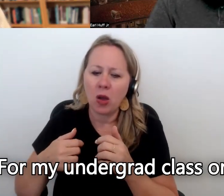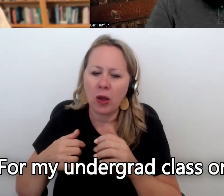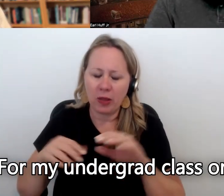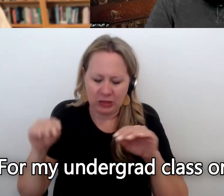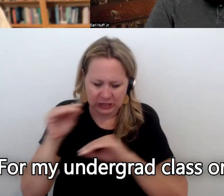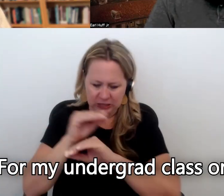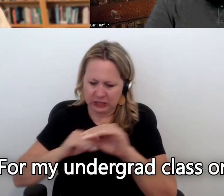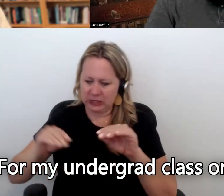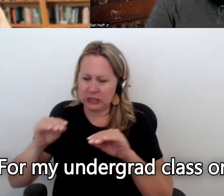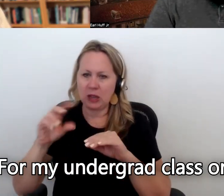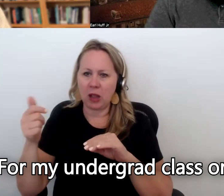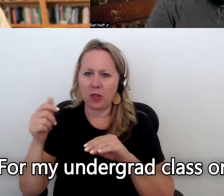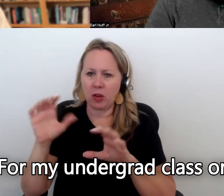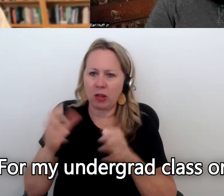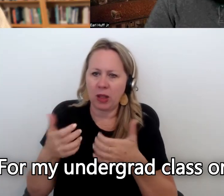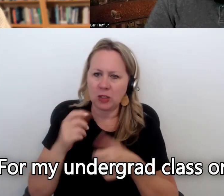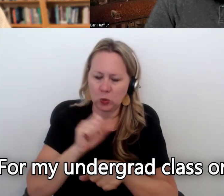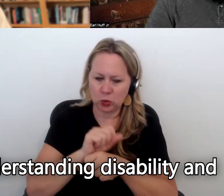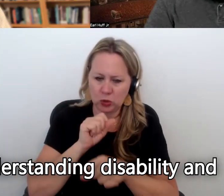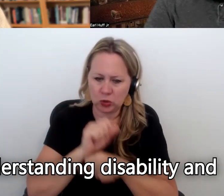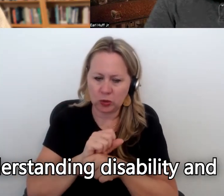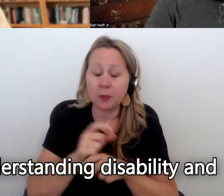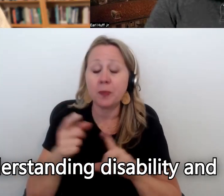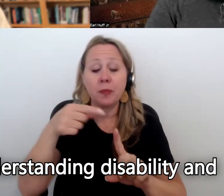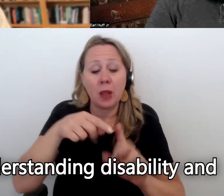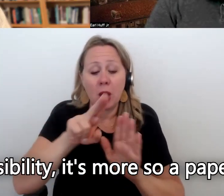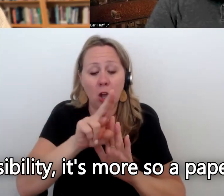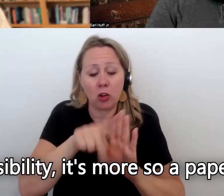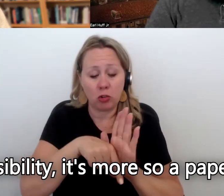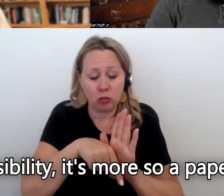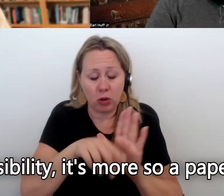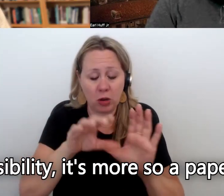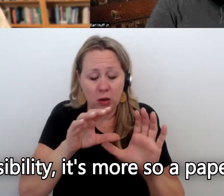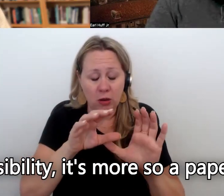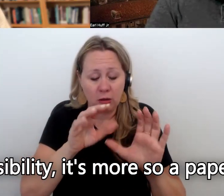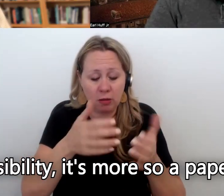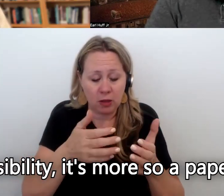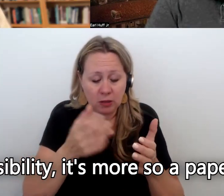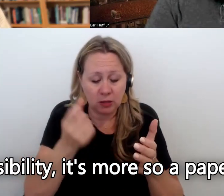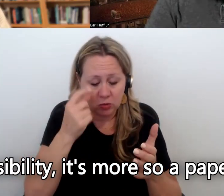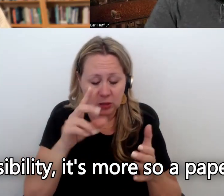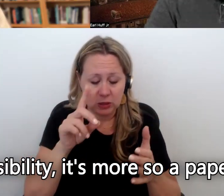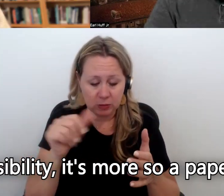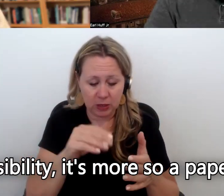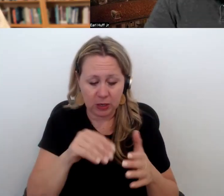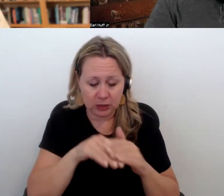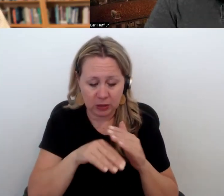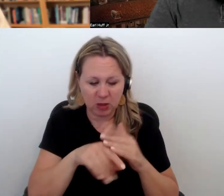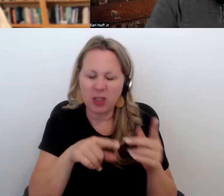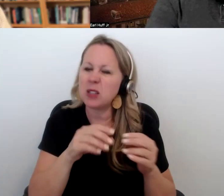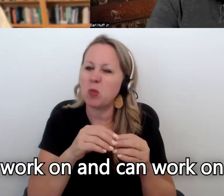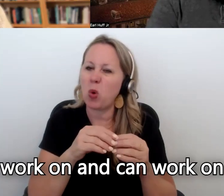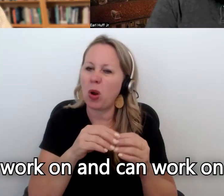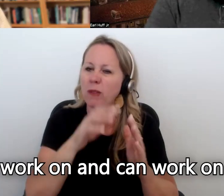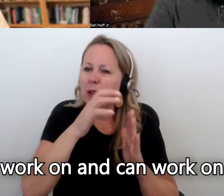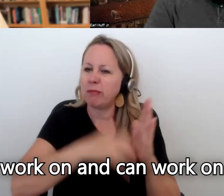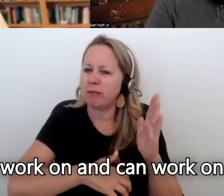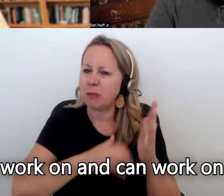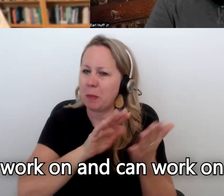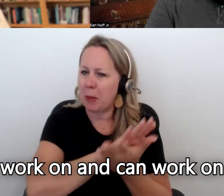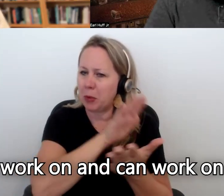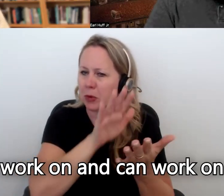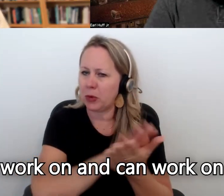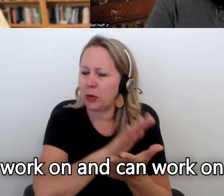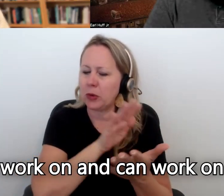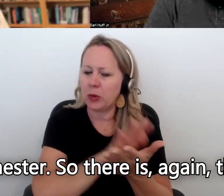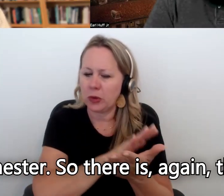well. For my undergrad class on understanding disability and accessibility, it's more so a paper that they work